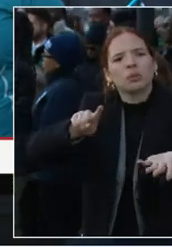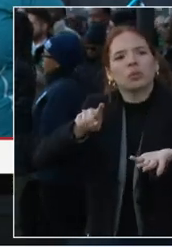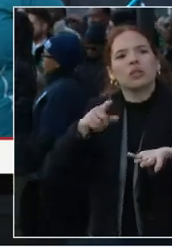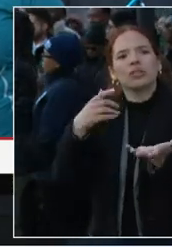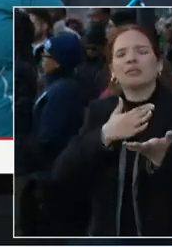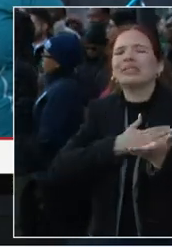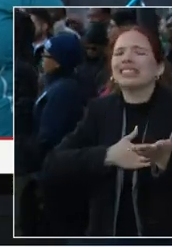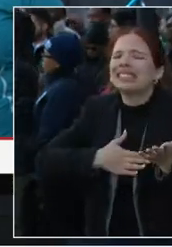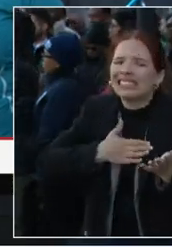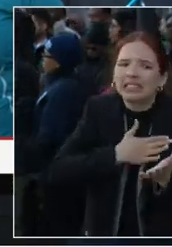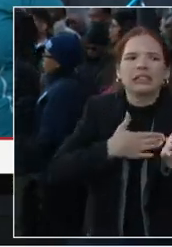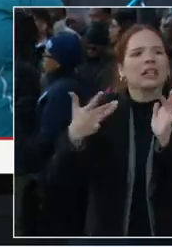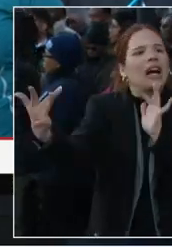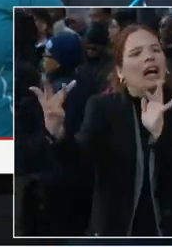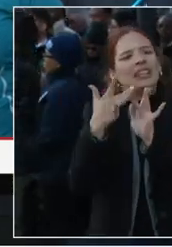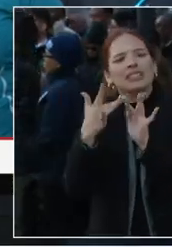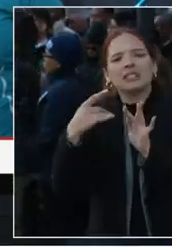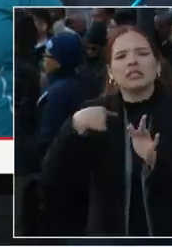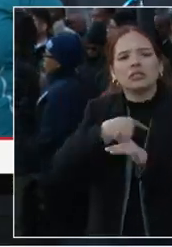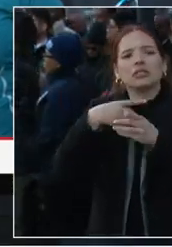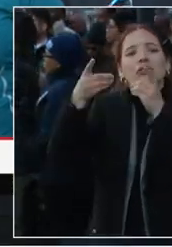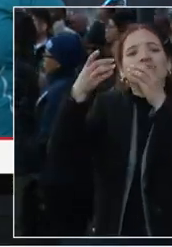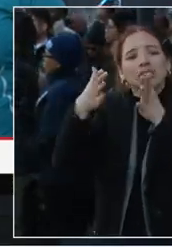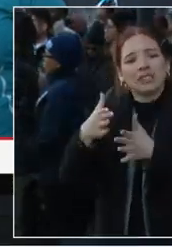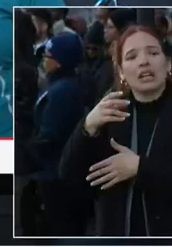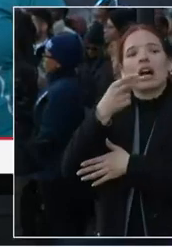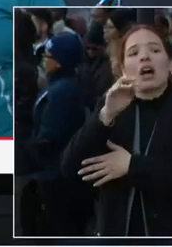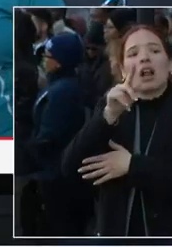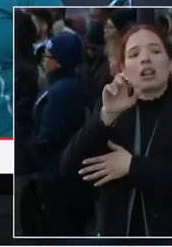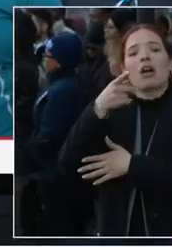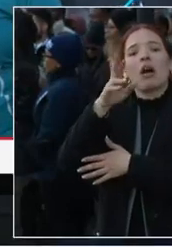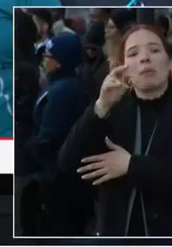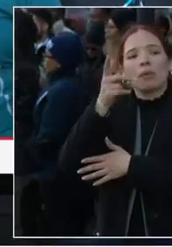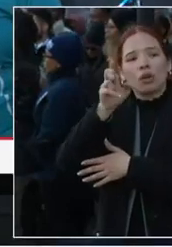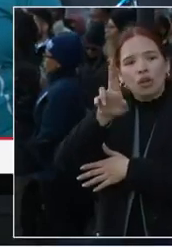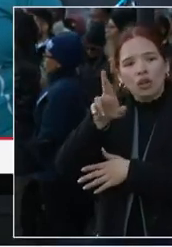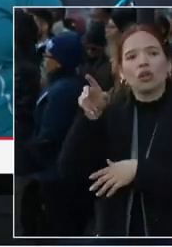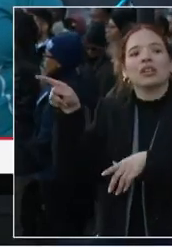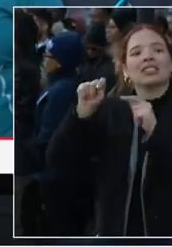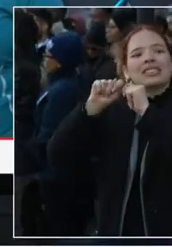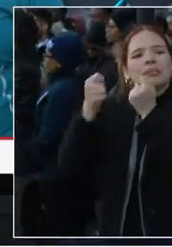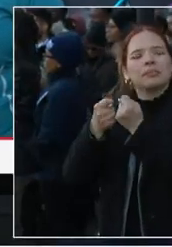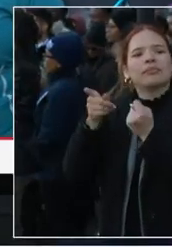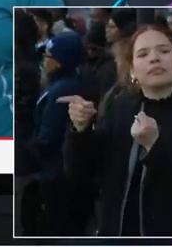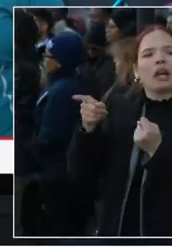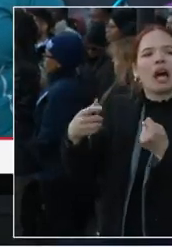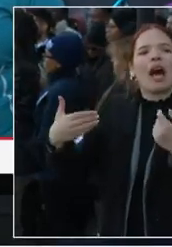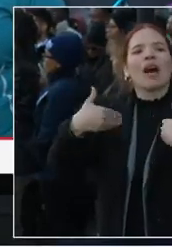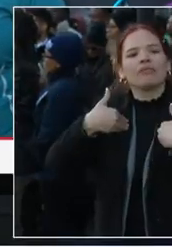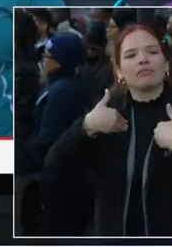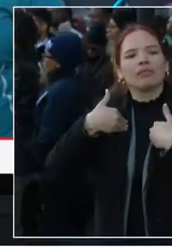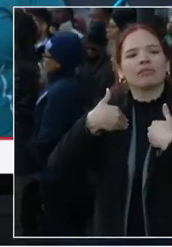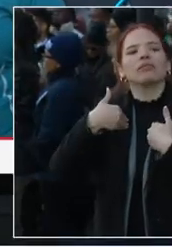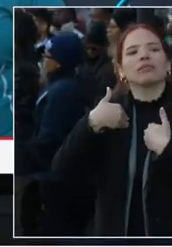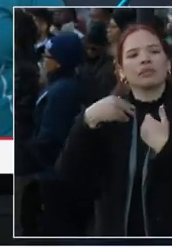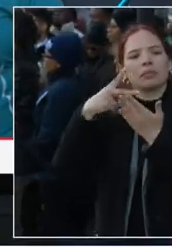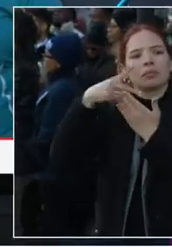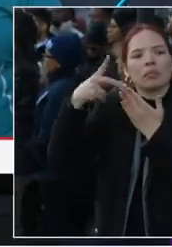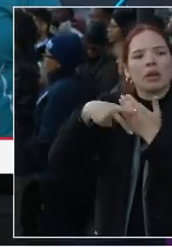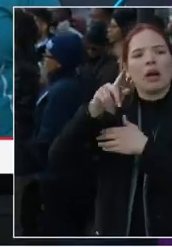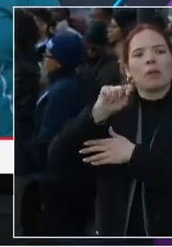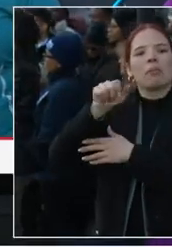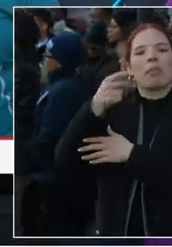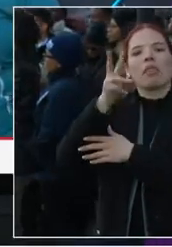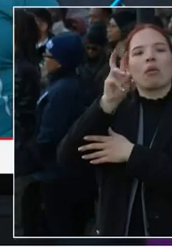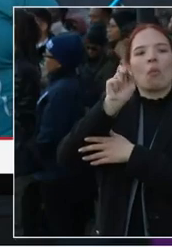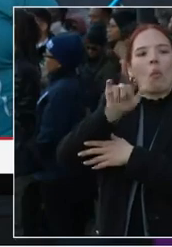us. Director Harley Harper's team runs a program called Pathways. It's for justice-involved